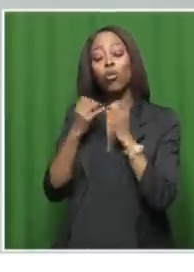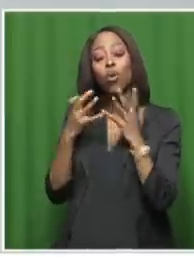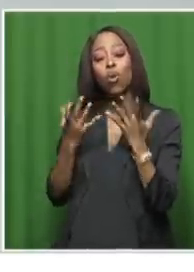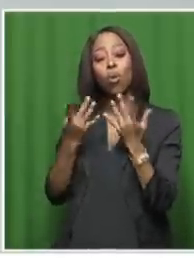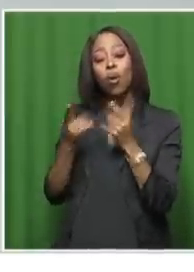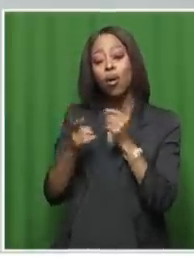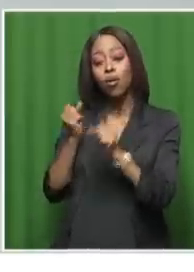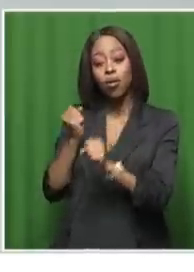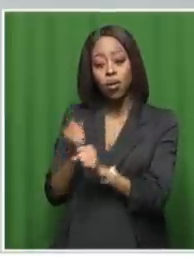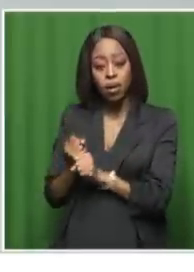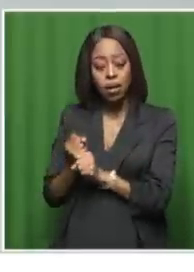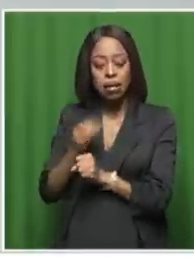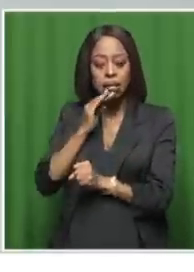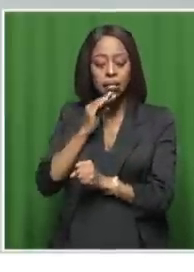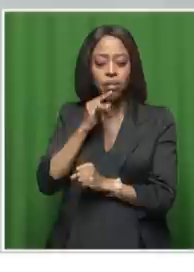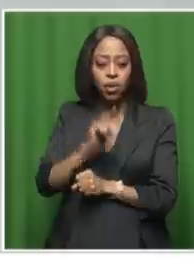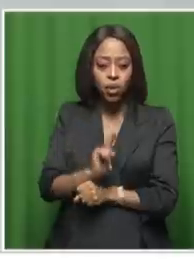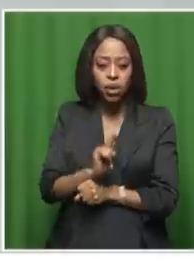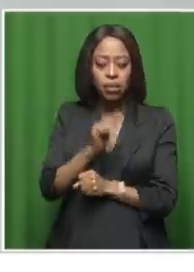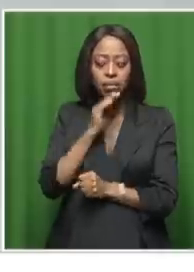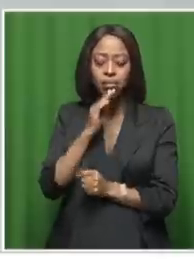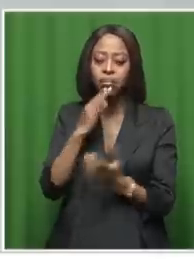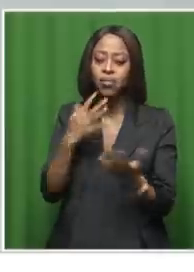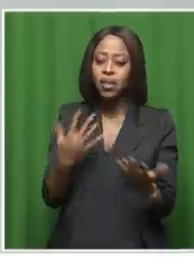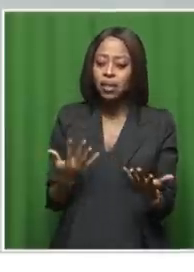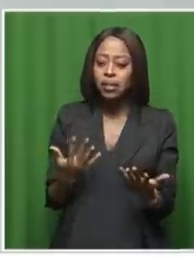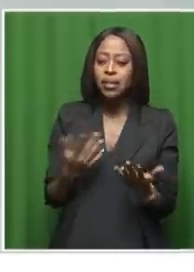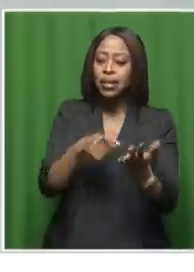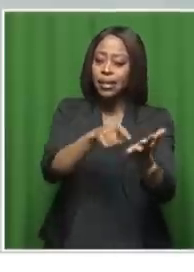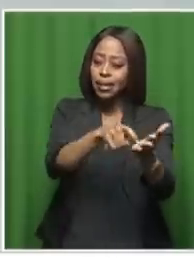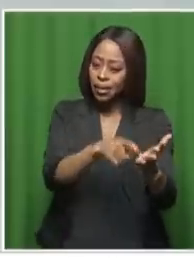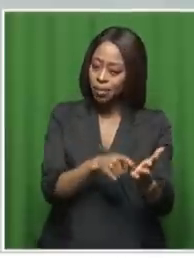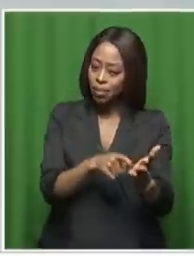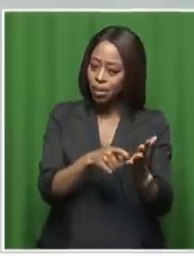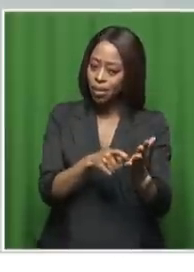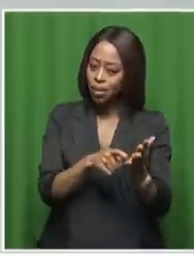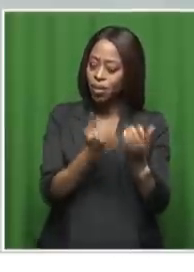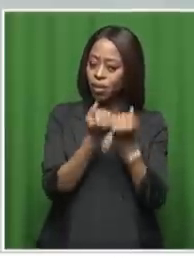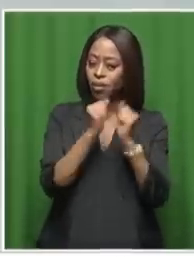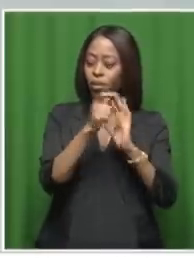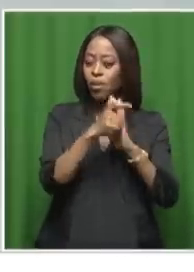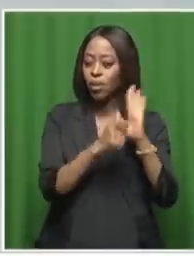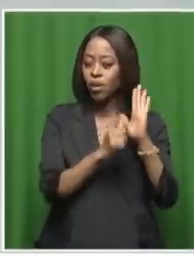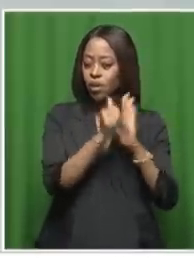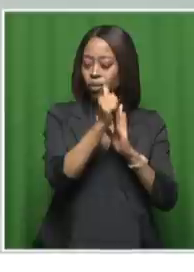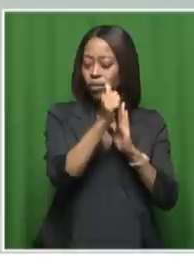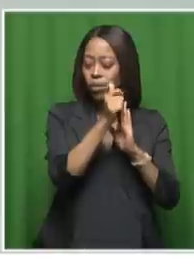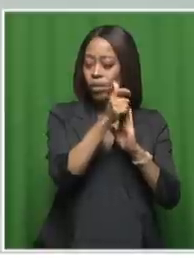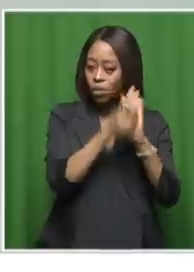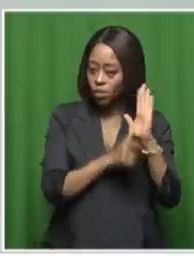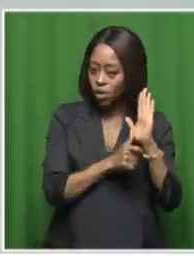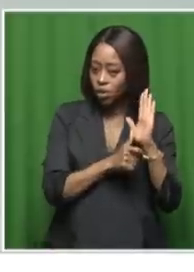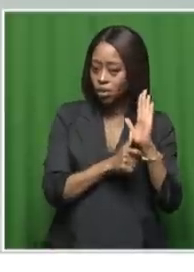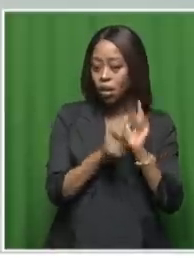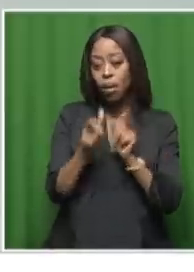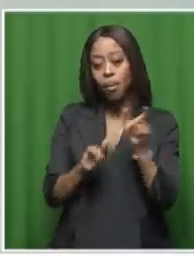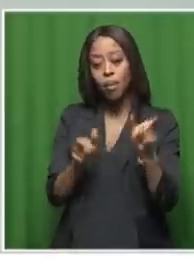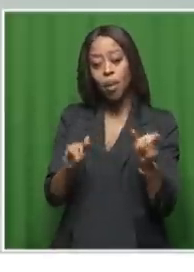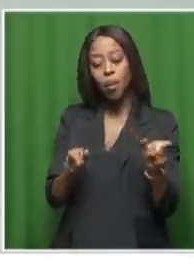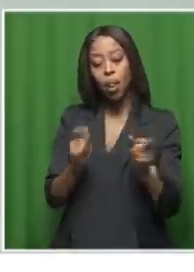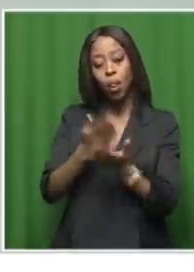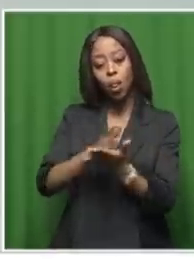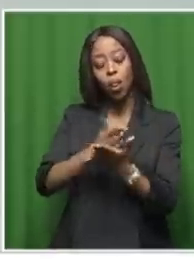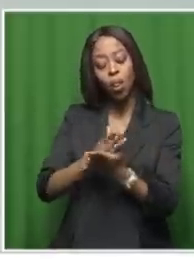our democracy has been to give effect to the demand of the Freedom Charter that, and I quote, the people shall share